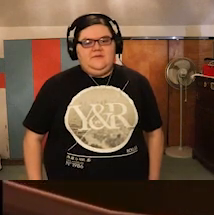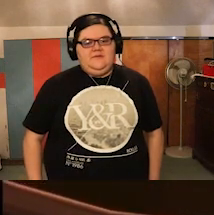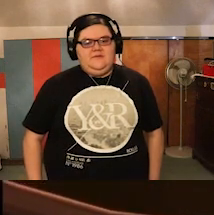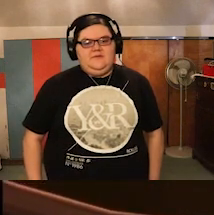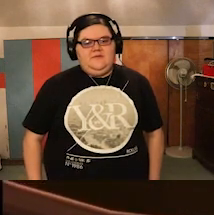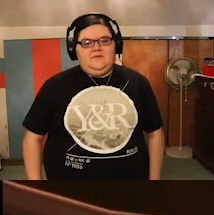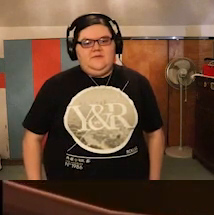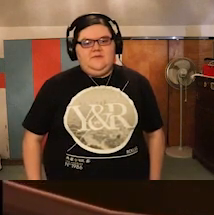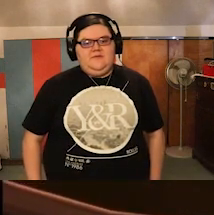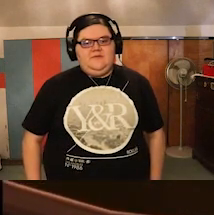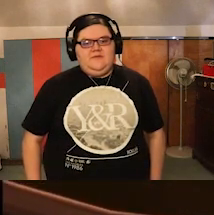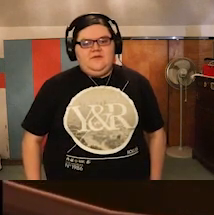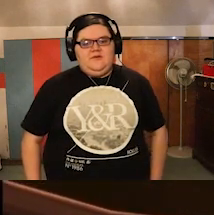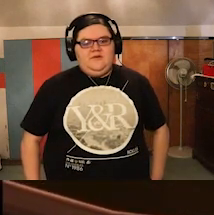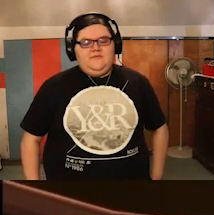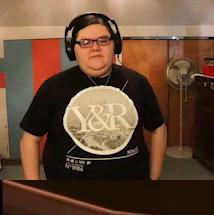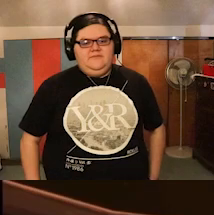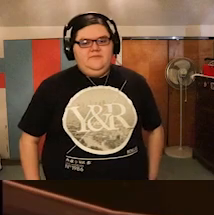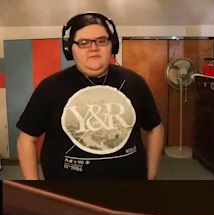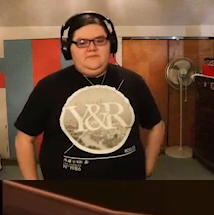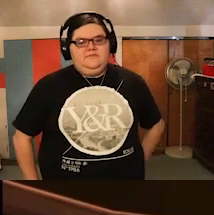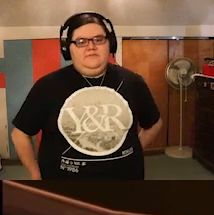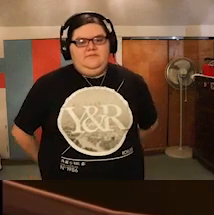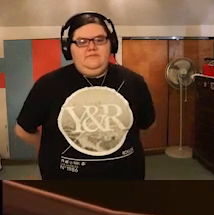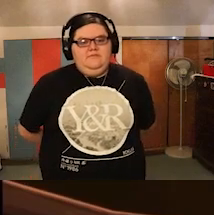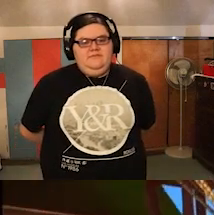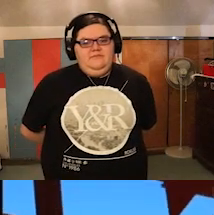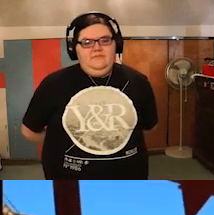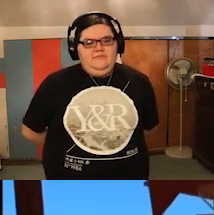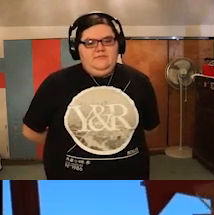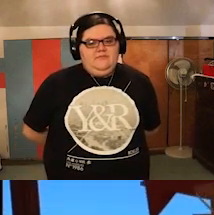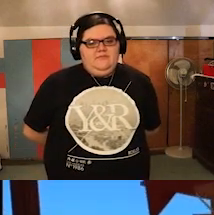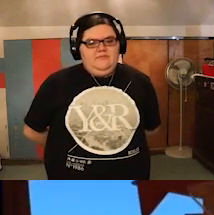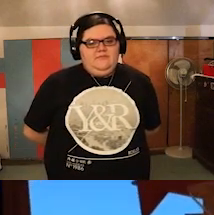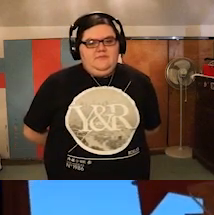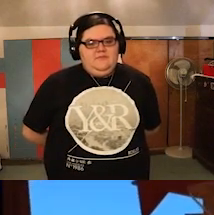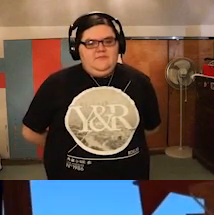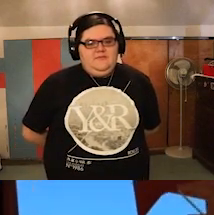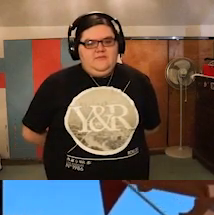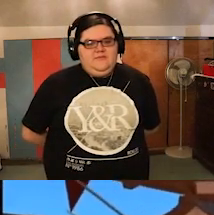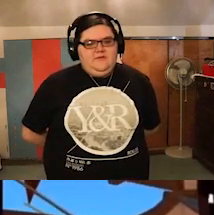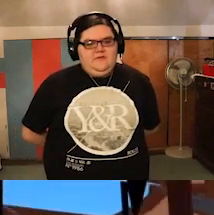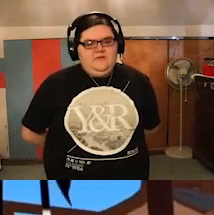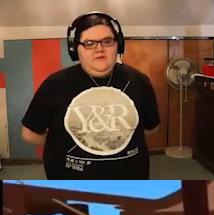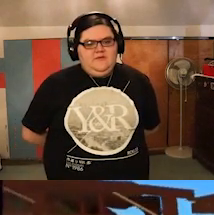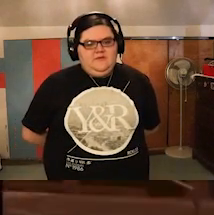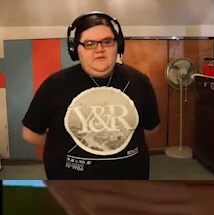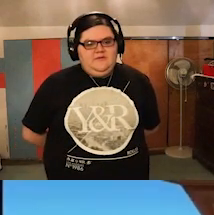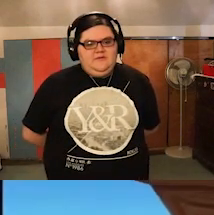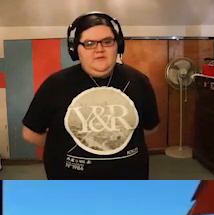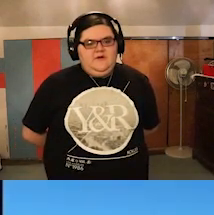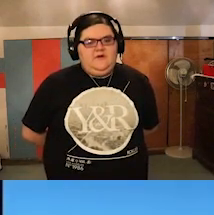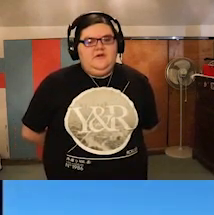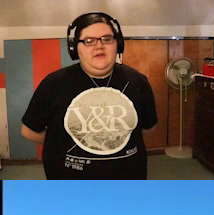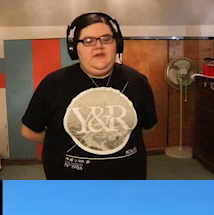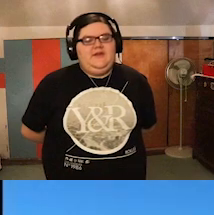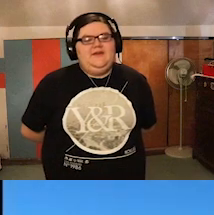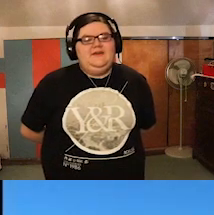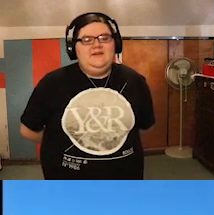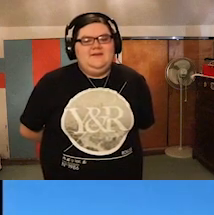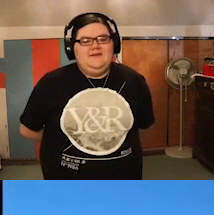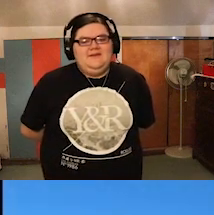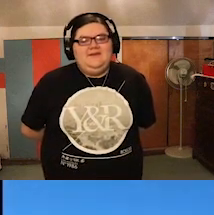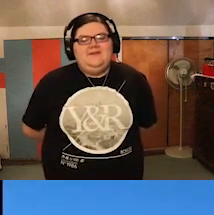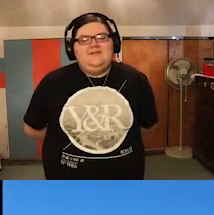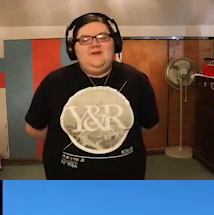hard. Which one? The one next to the hole? No. If you look... Yeah, there. Okay, alright. Okay. I